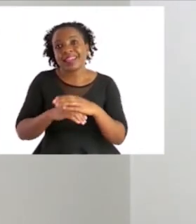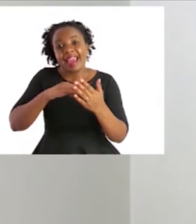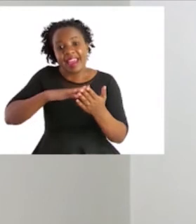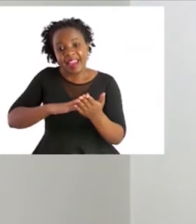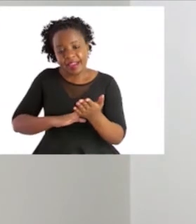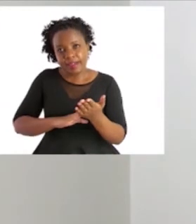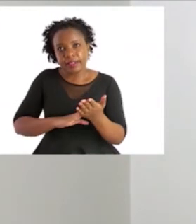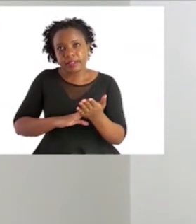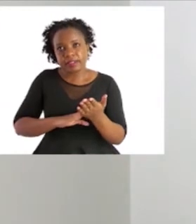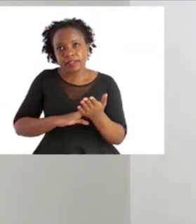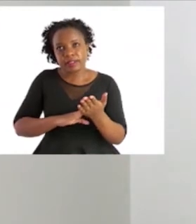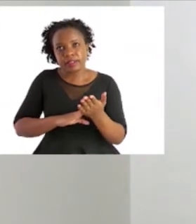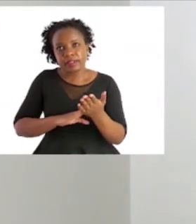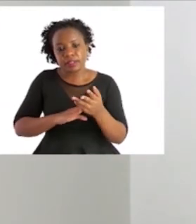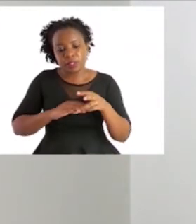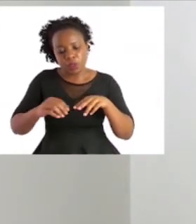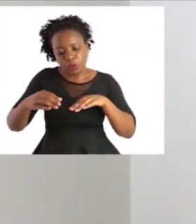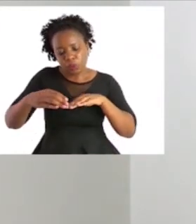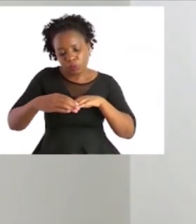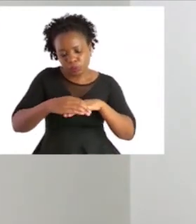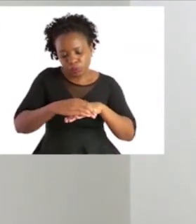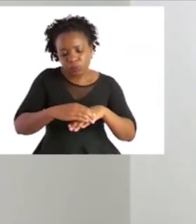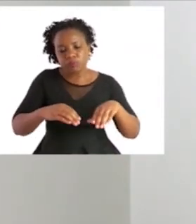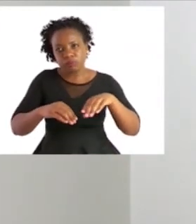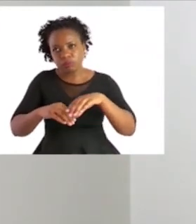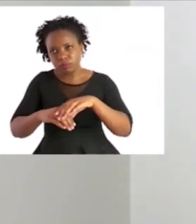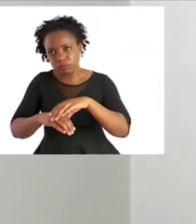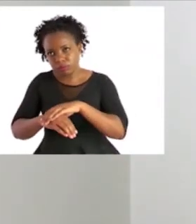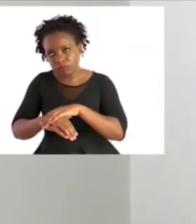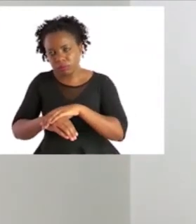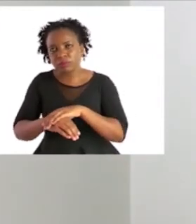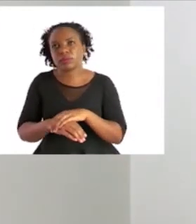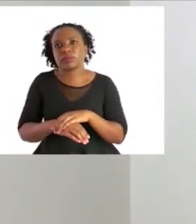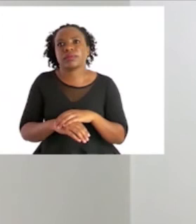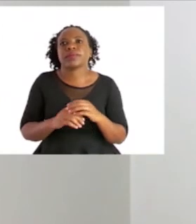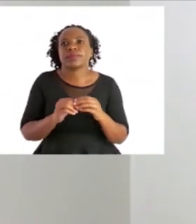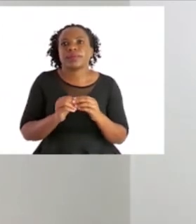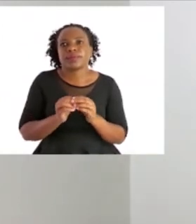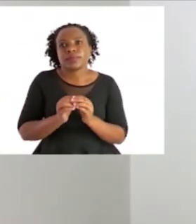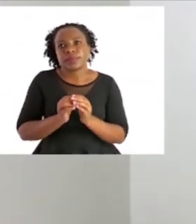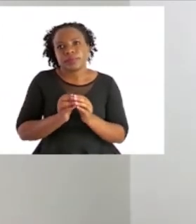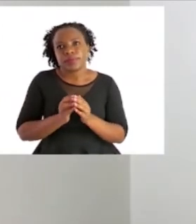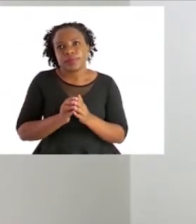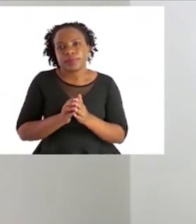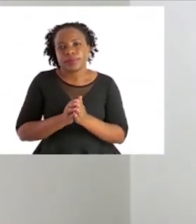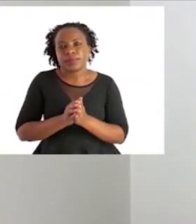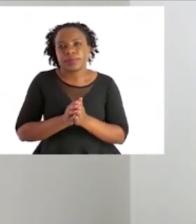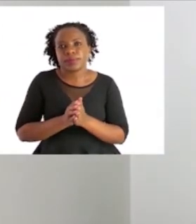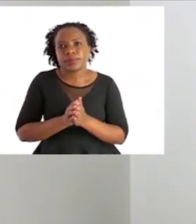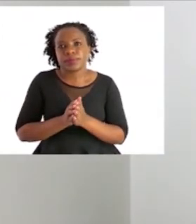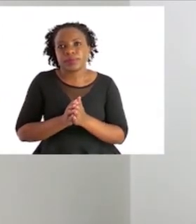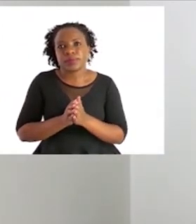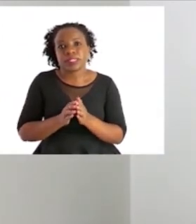and put them on. Right. I